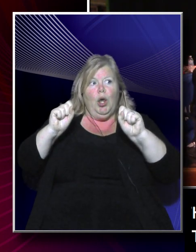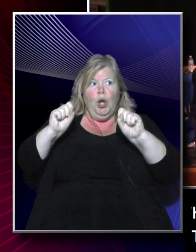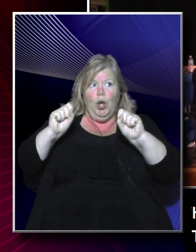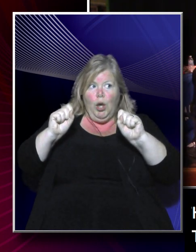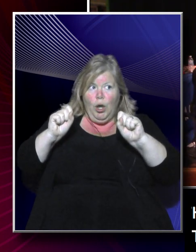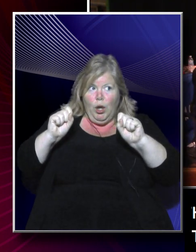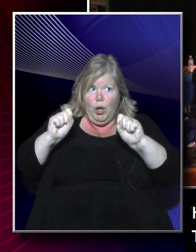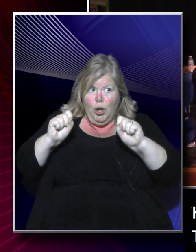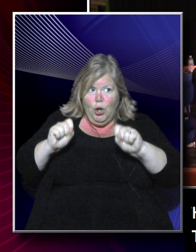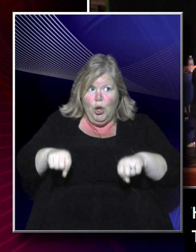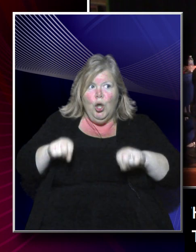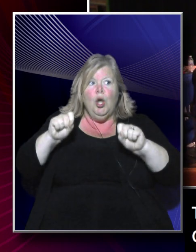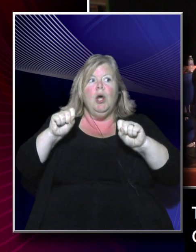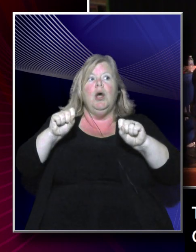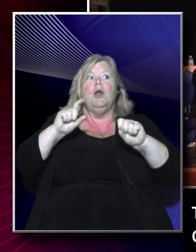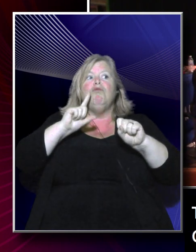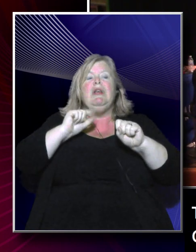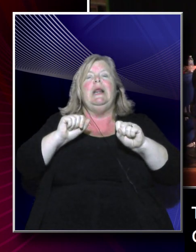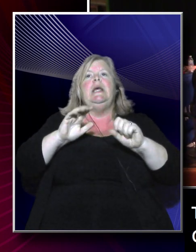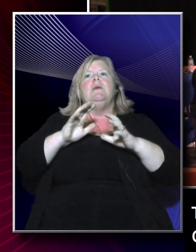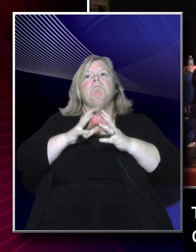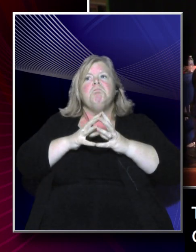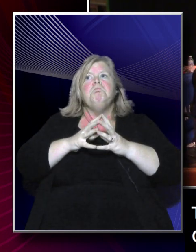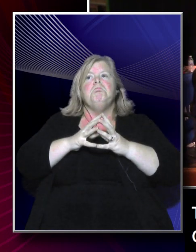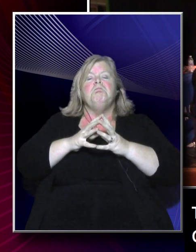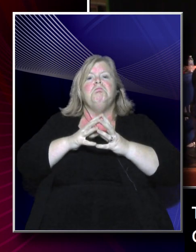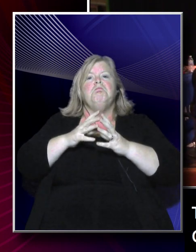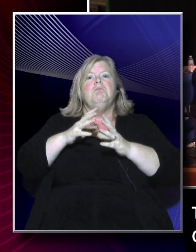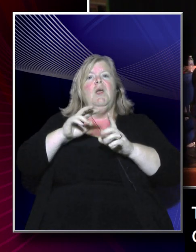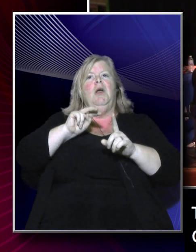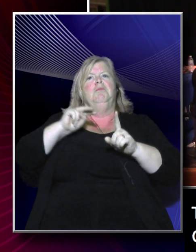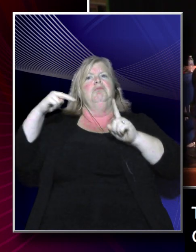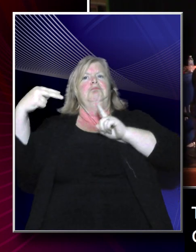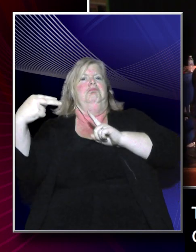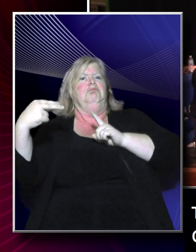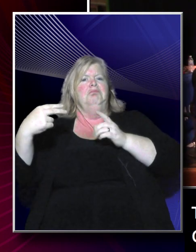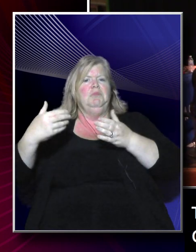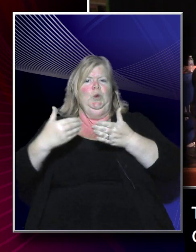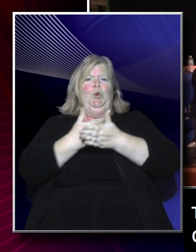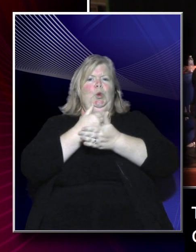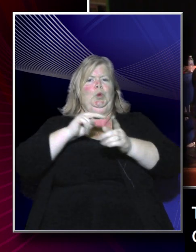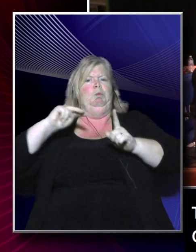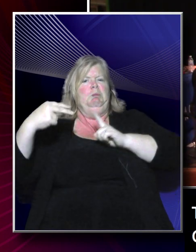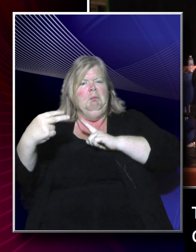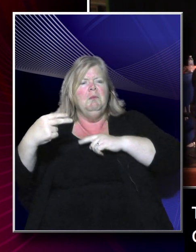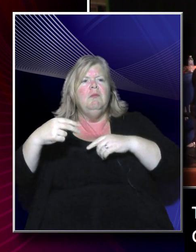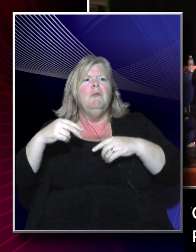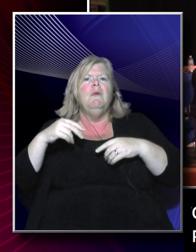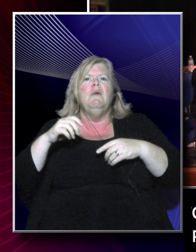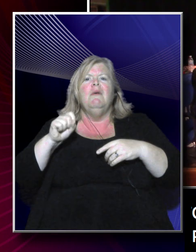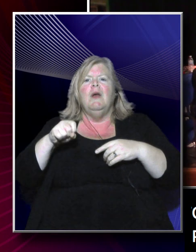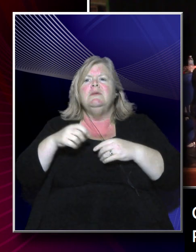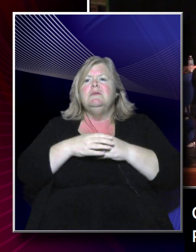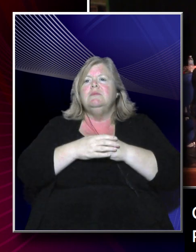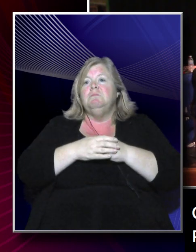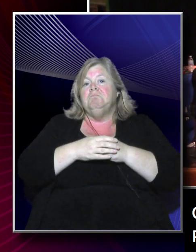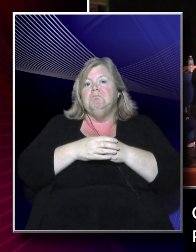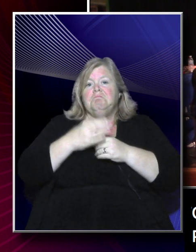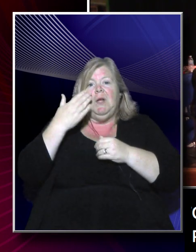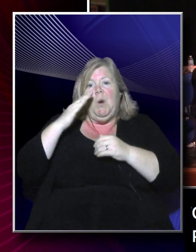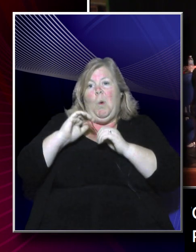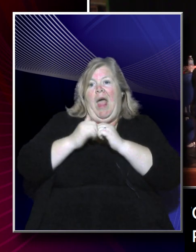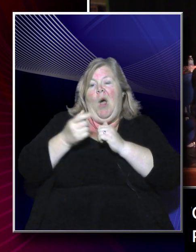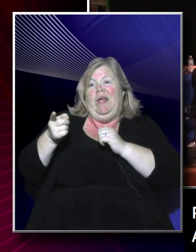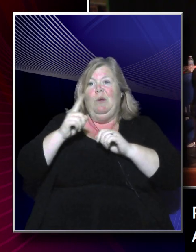can possibly look at some of these things from a new position, and not knowing how he would react to